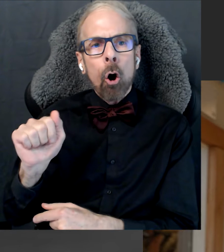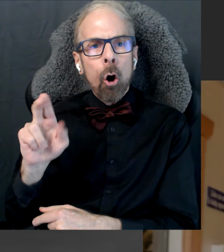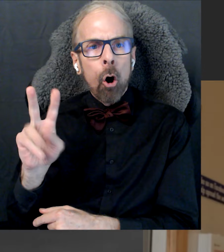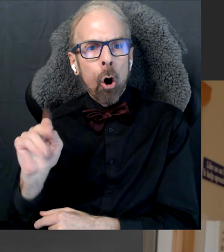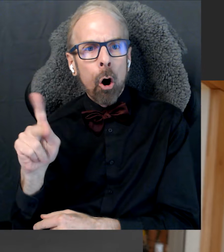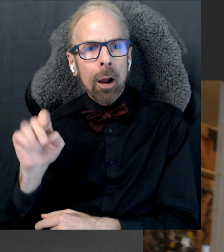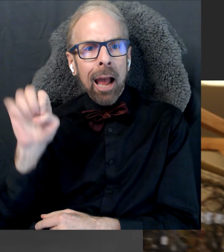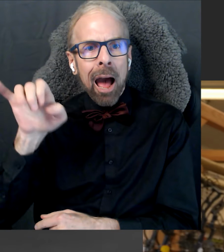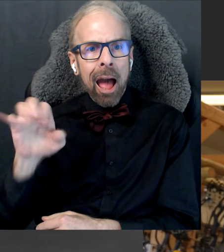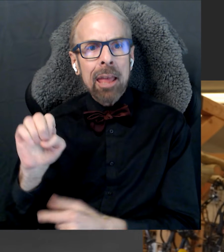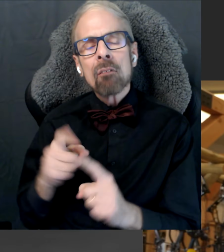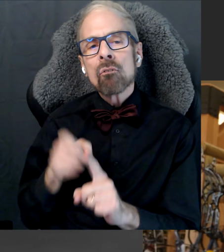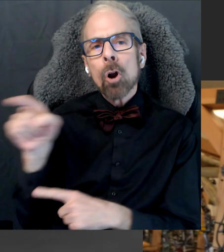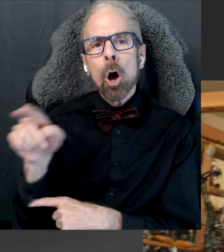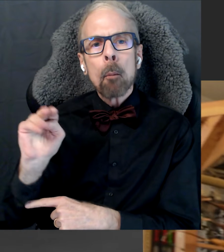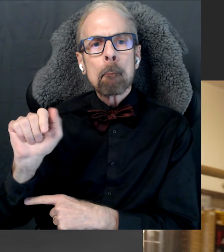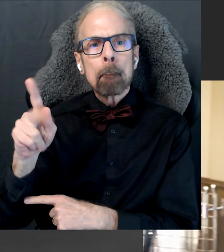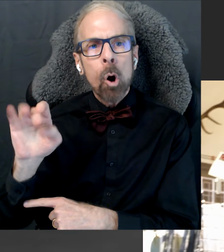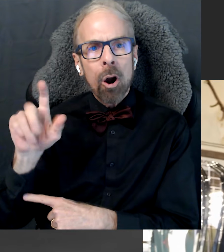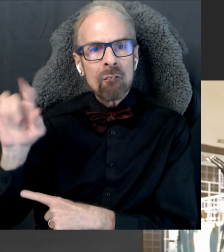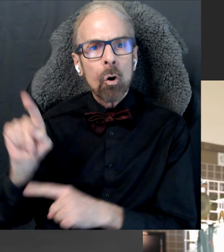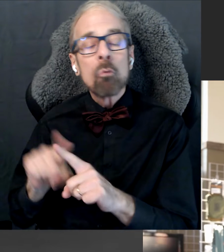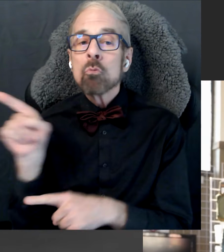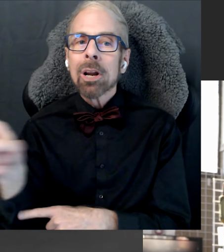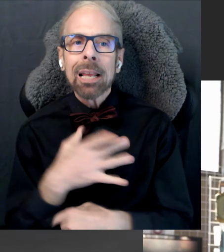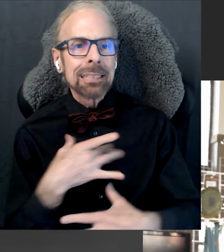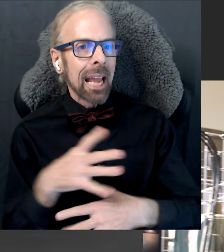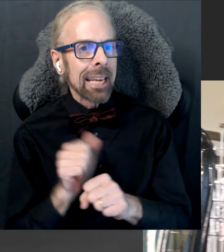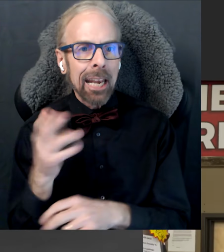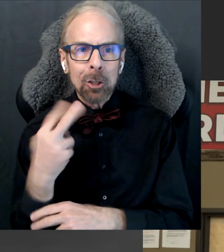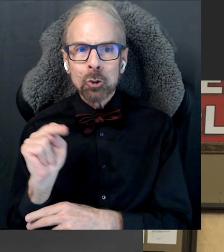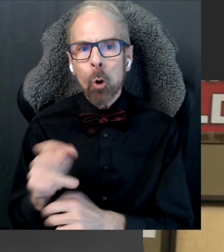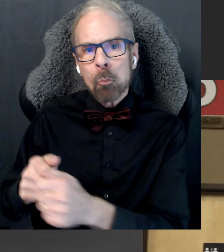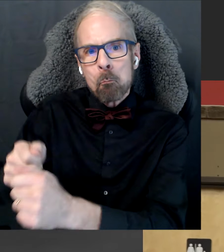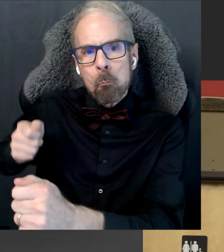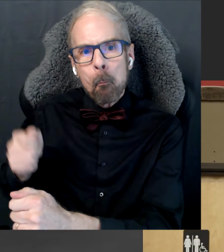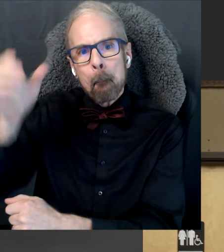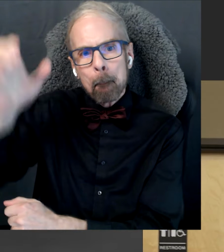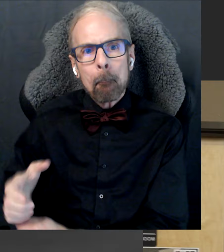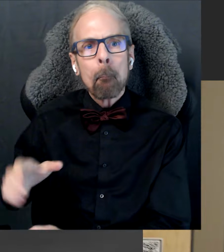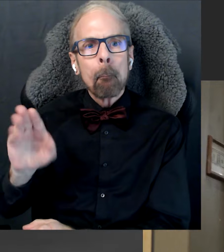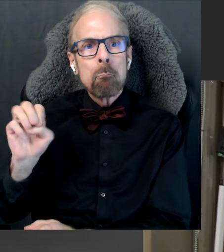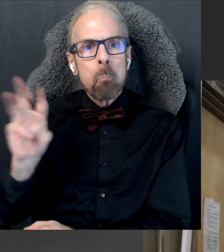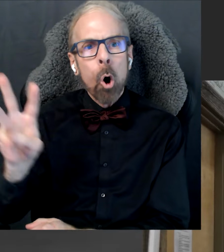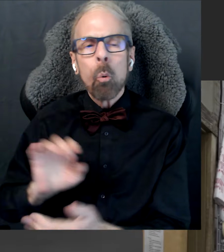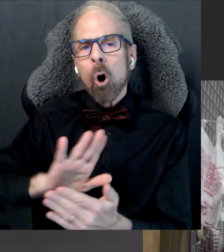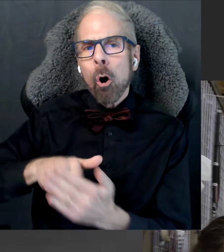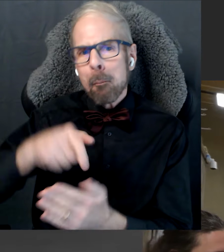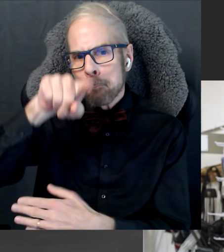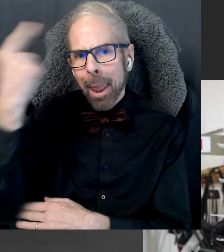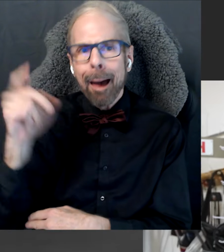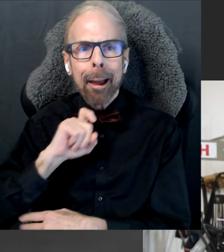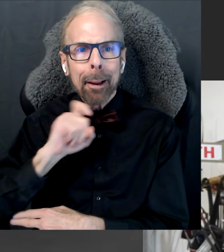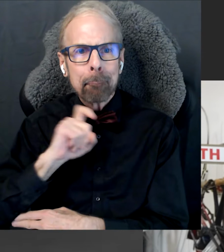franchise. So he was pretty excited to be able to get his own bow, which looks super cool. It's like a all black metal